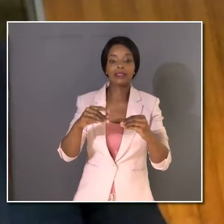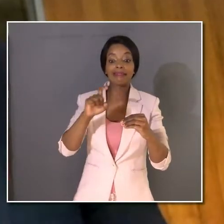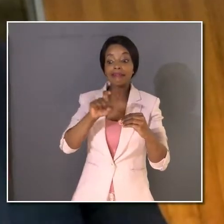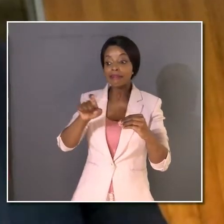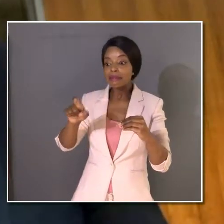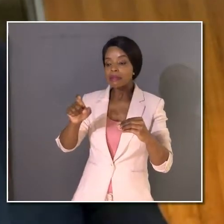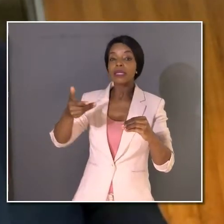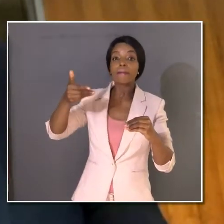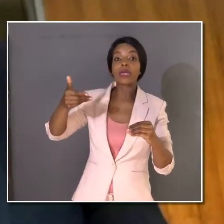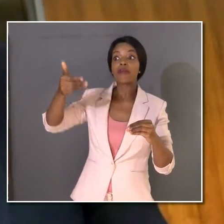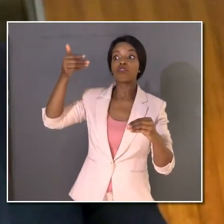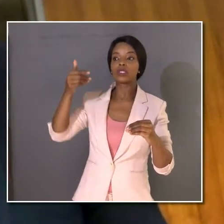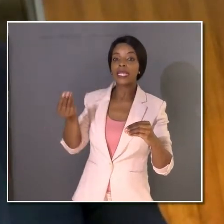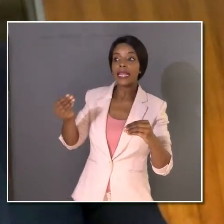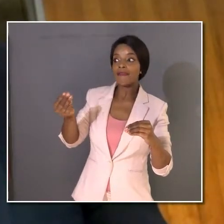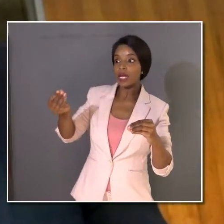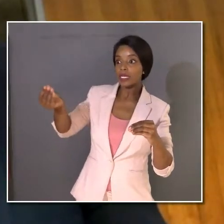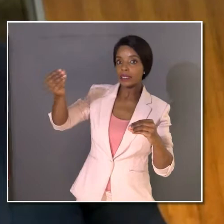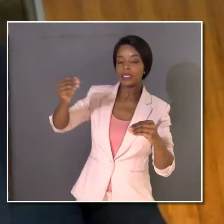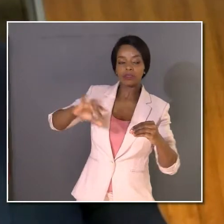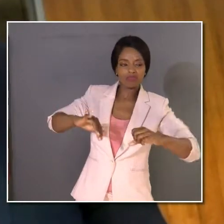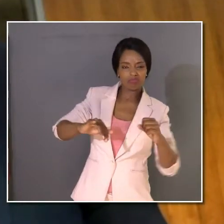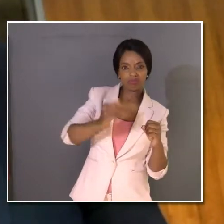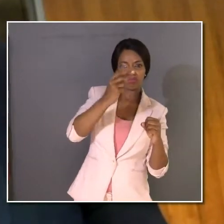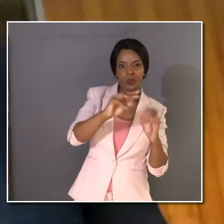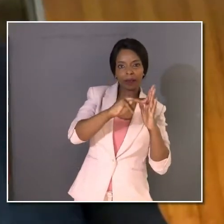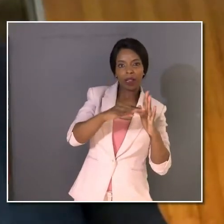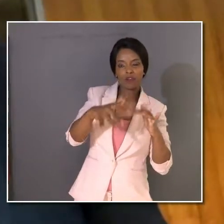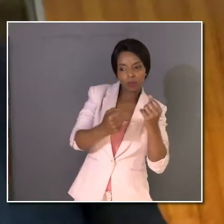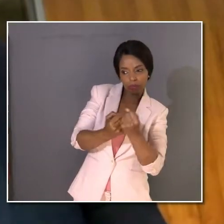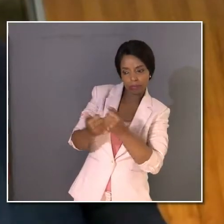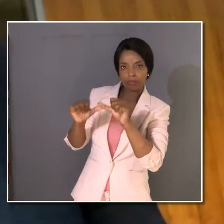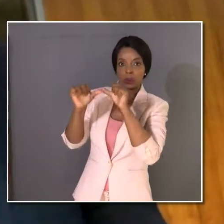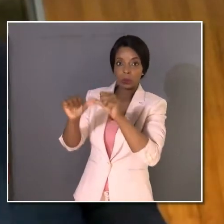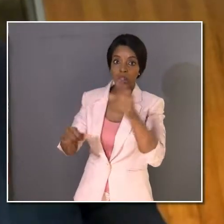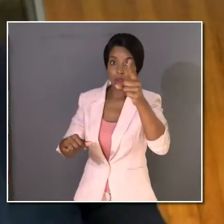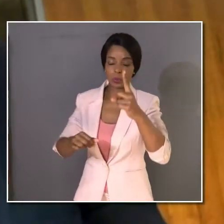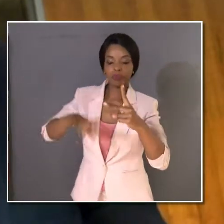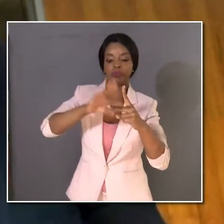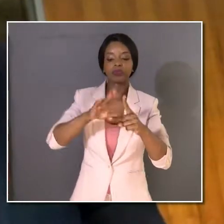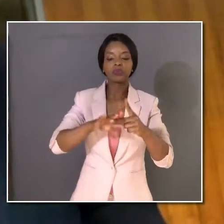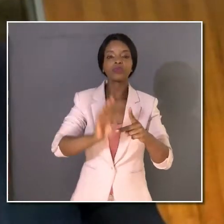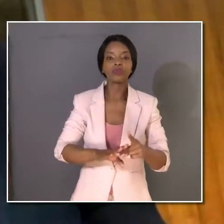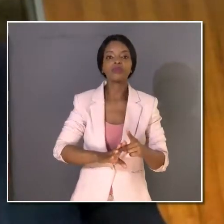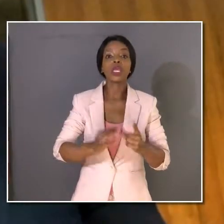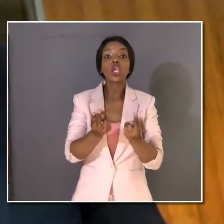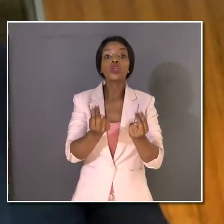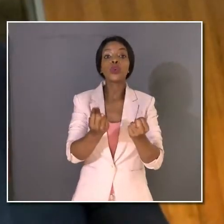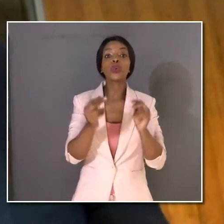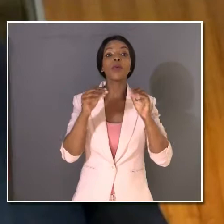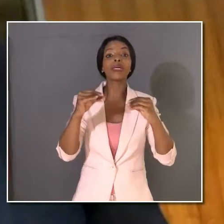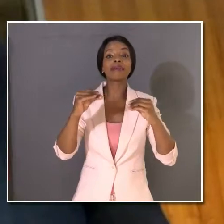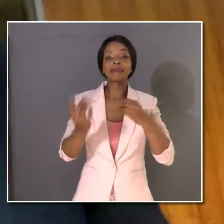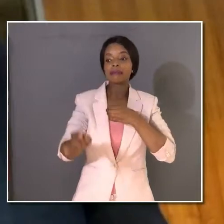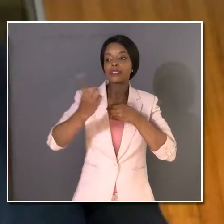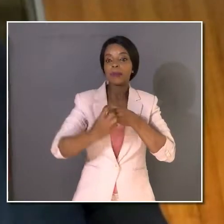secondly, we continued operating as normal, allowing new intakes of businesses to join our programs.